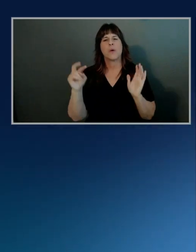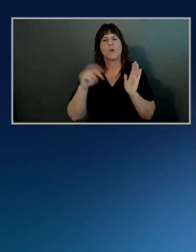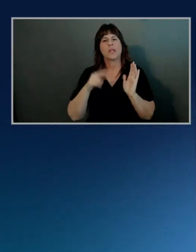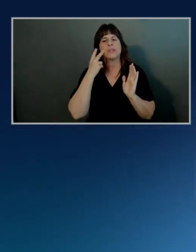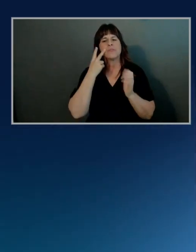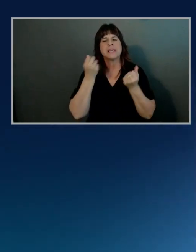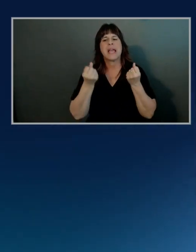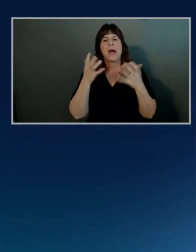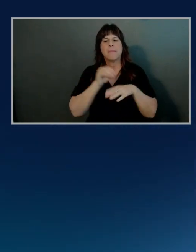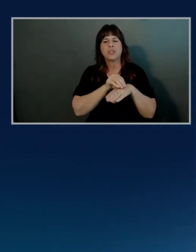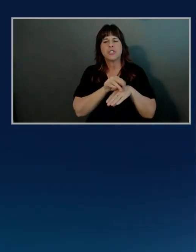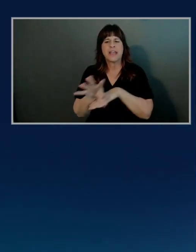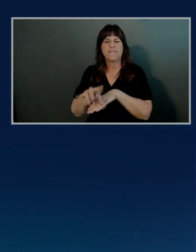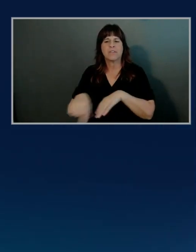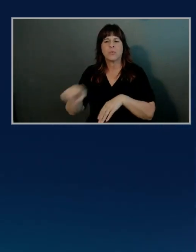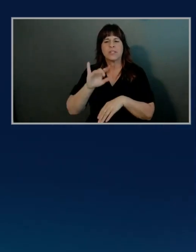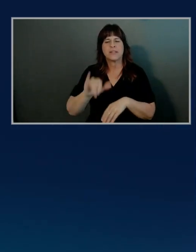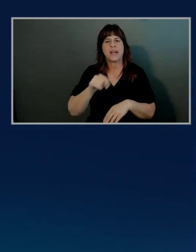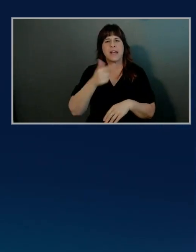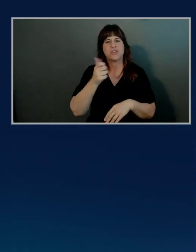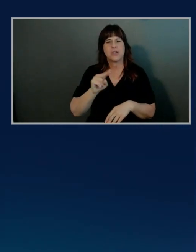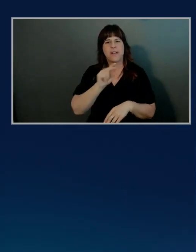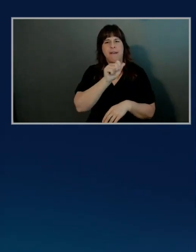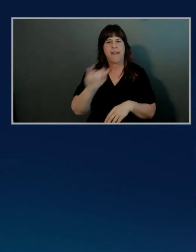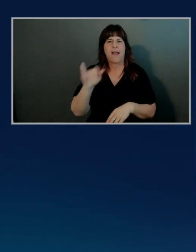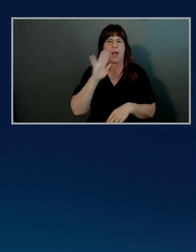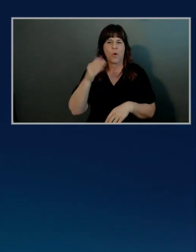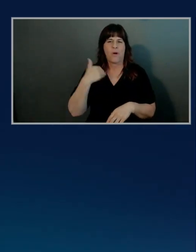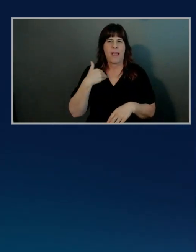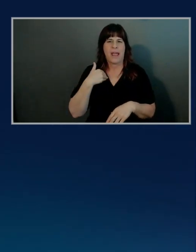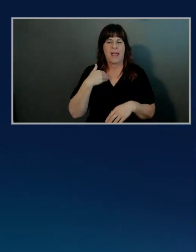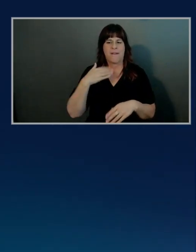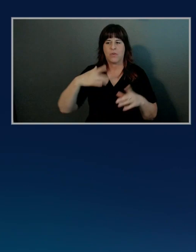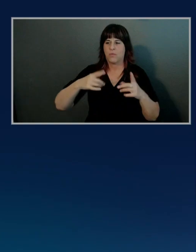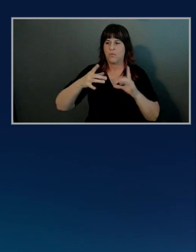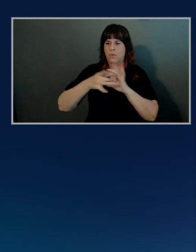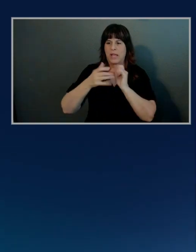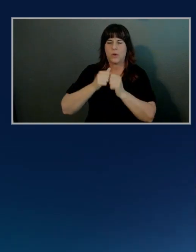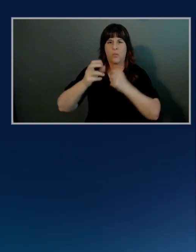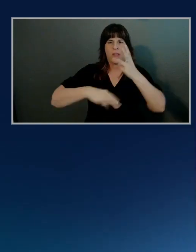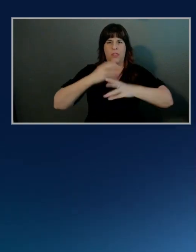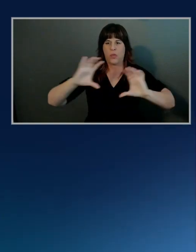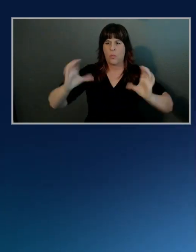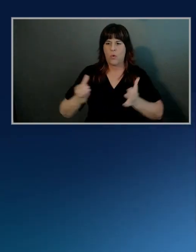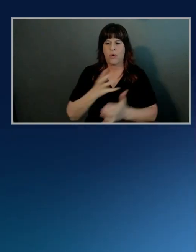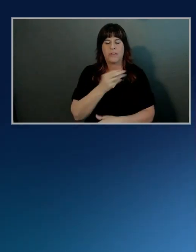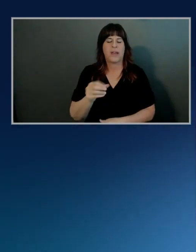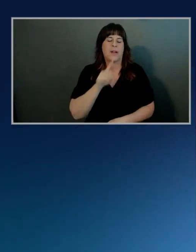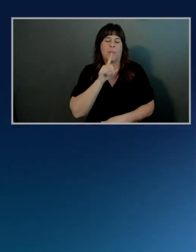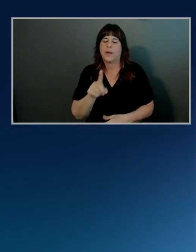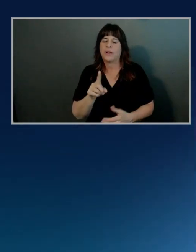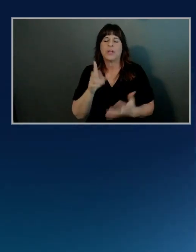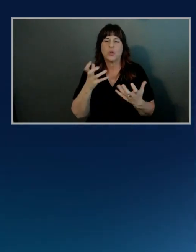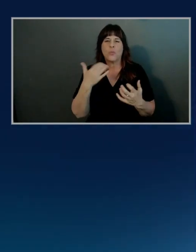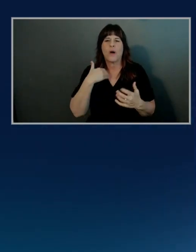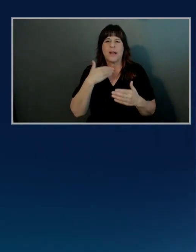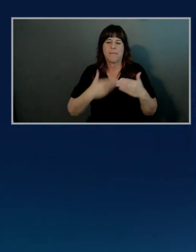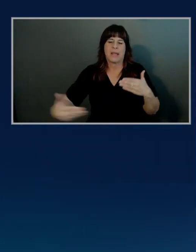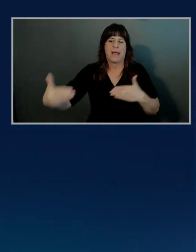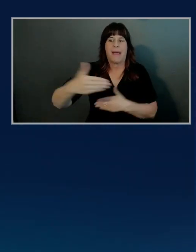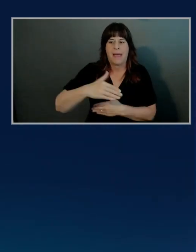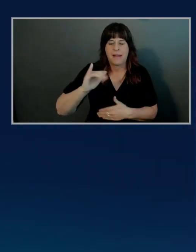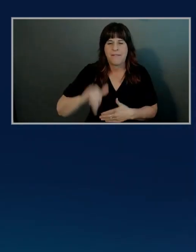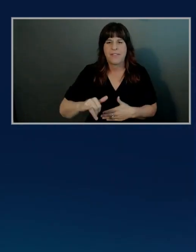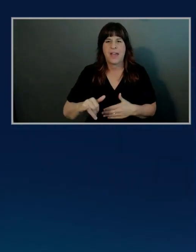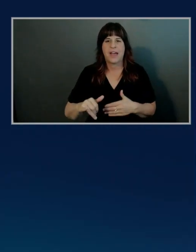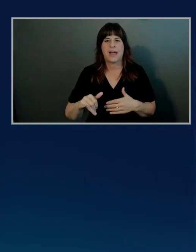influence that generative AI is going to have Yeah. on society, right? Exactly. And so you want to have on that front end that Totally. fairness